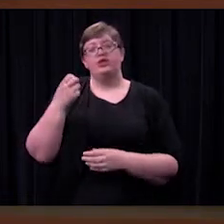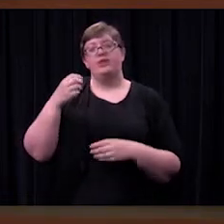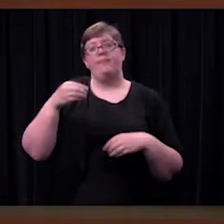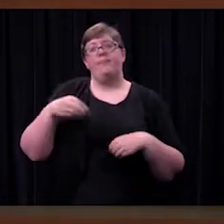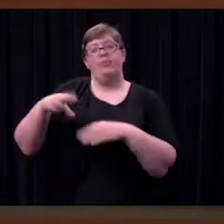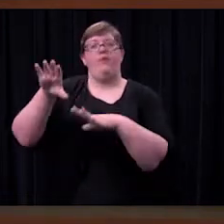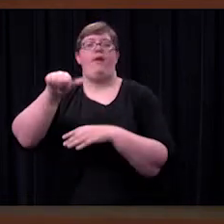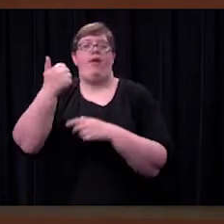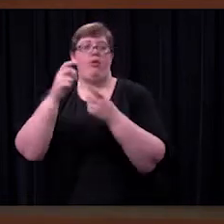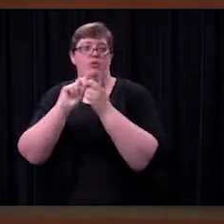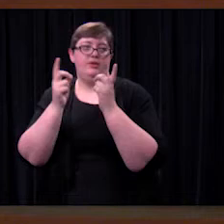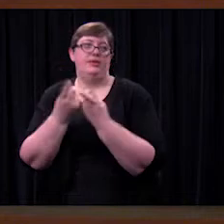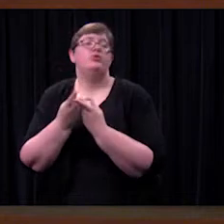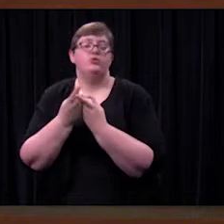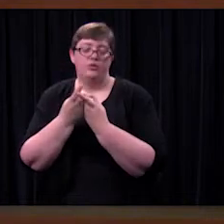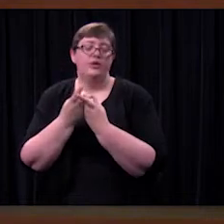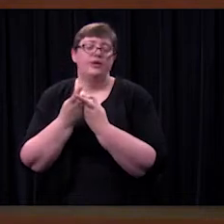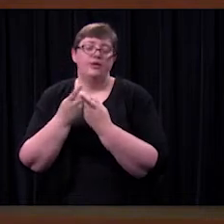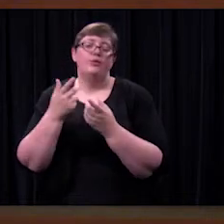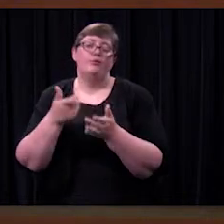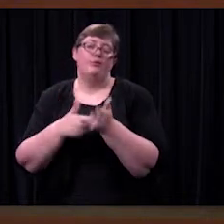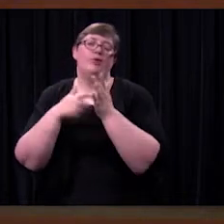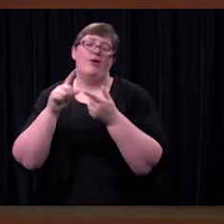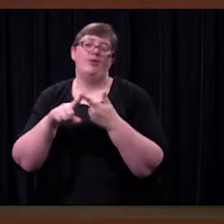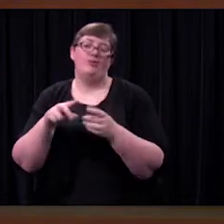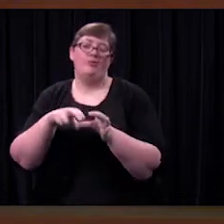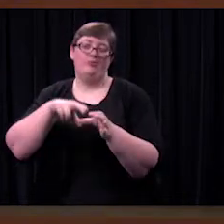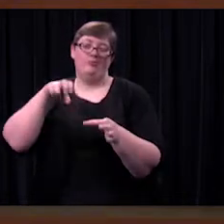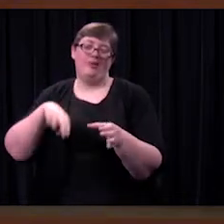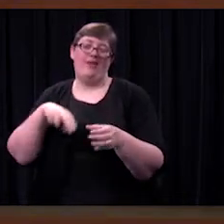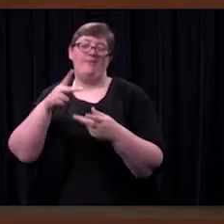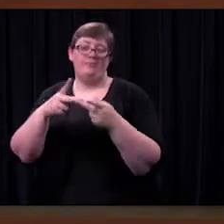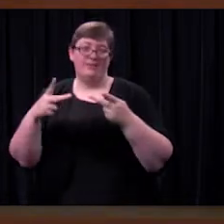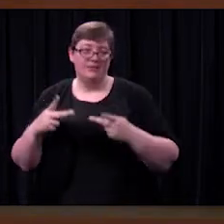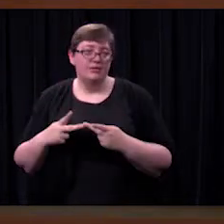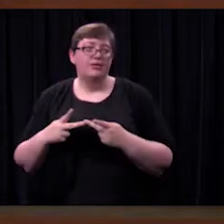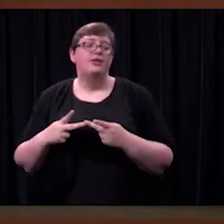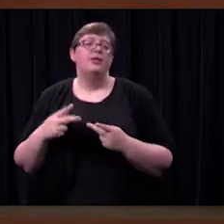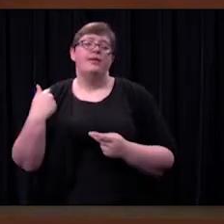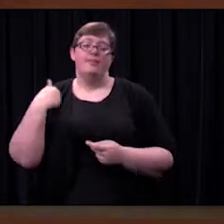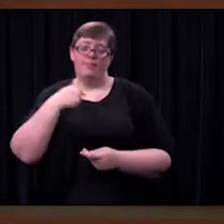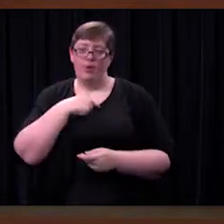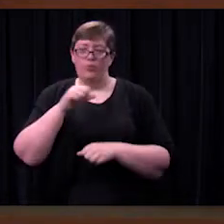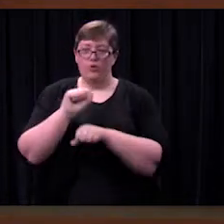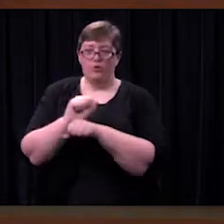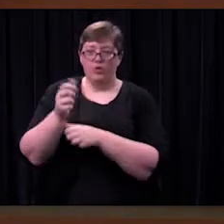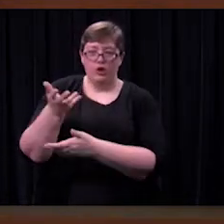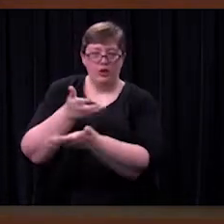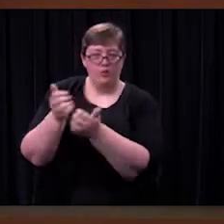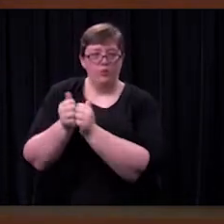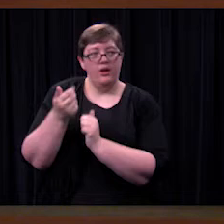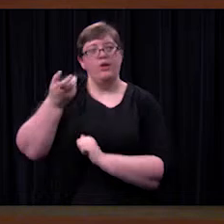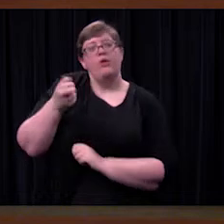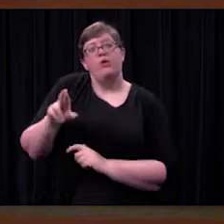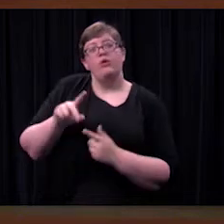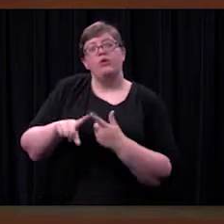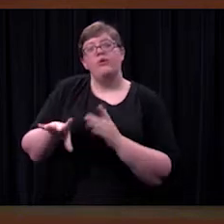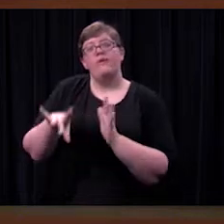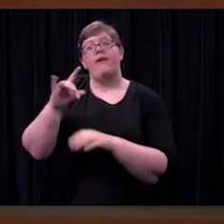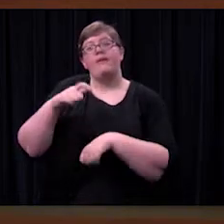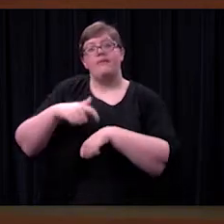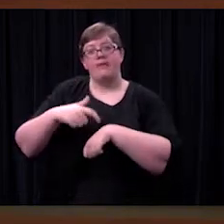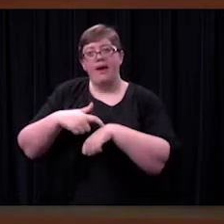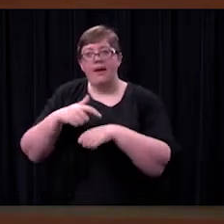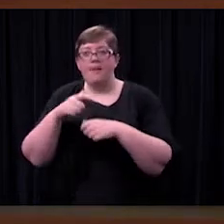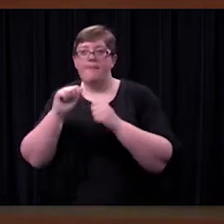district, which requires her to resign that position. But we're working with her to find a time and a way